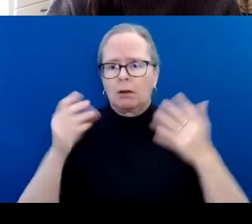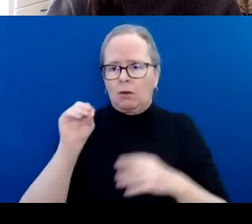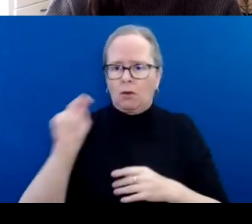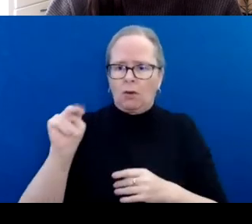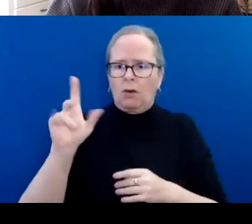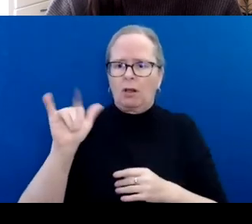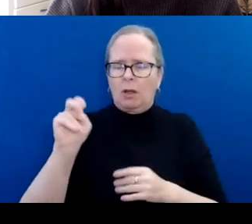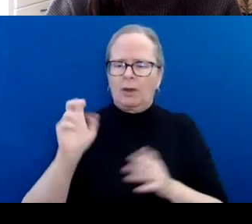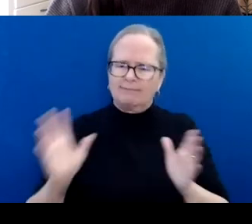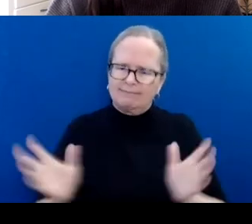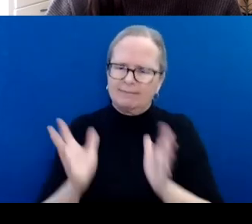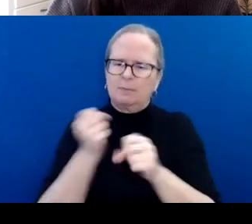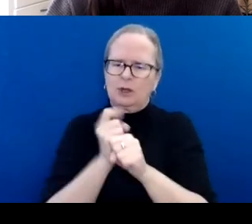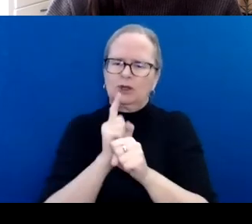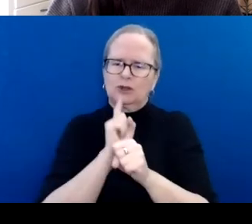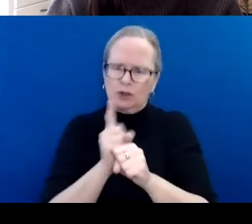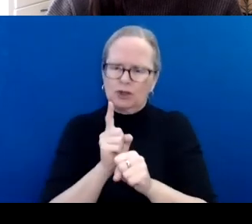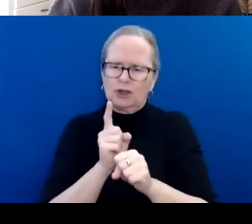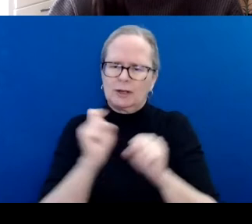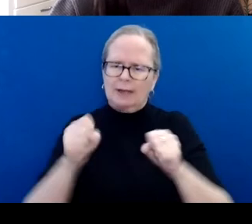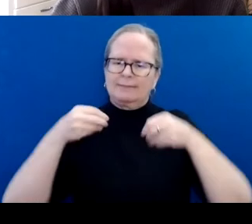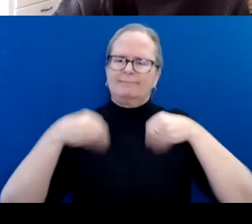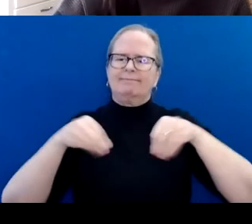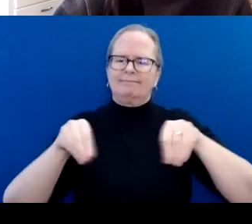to rent certain equipment within the community.